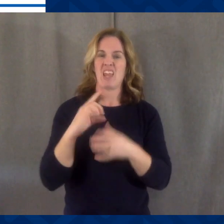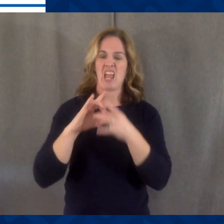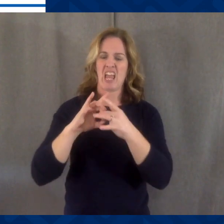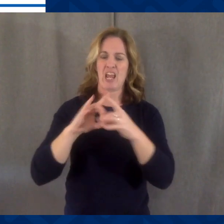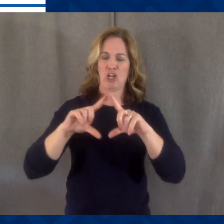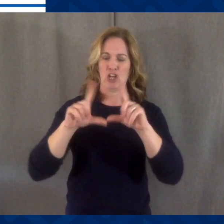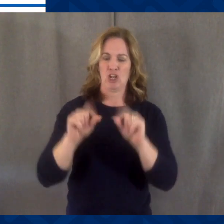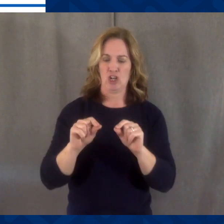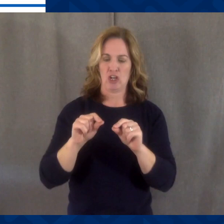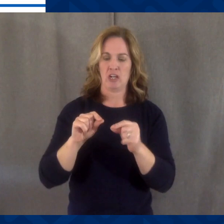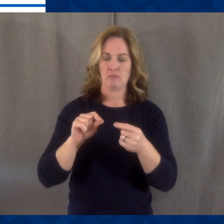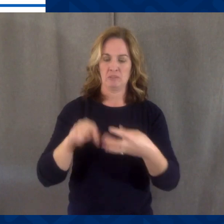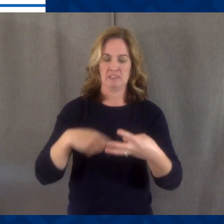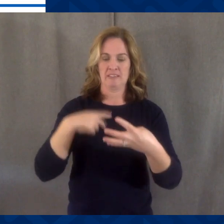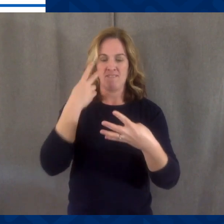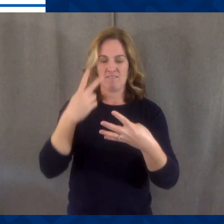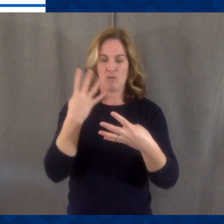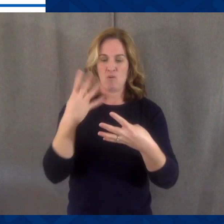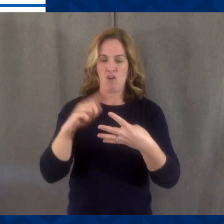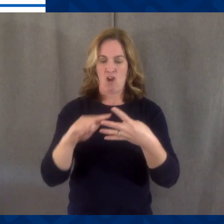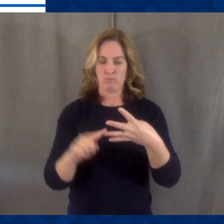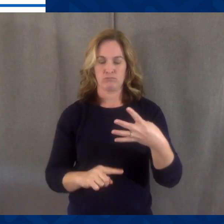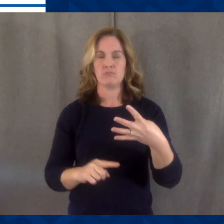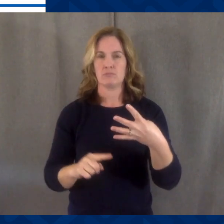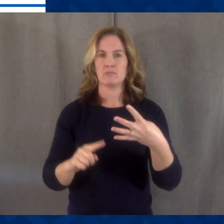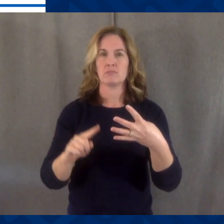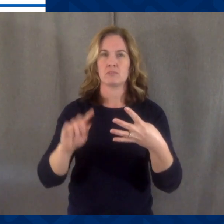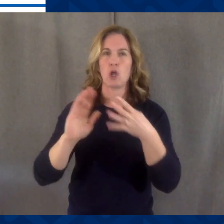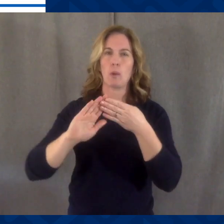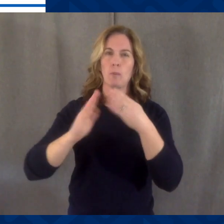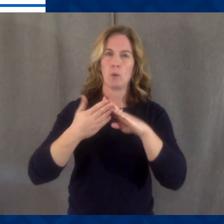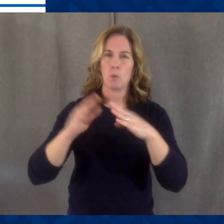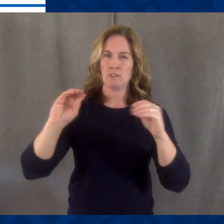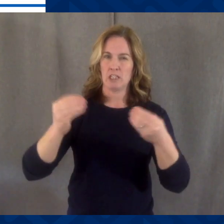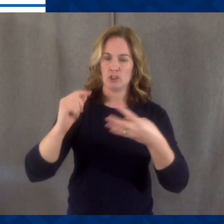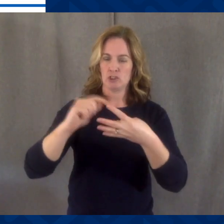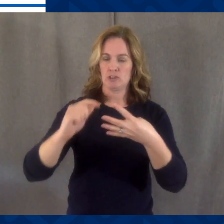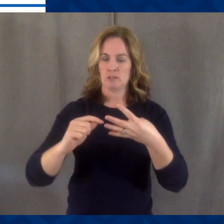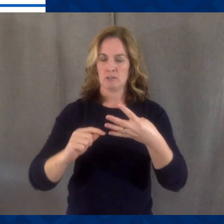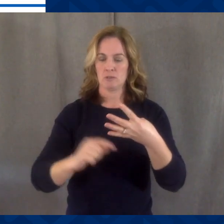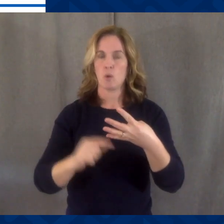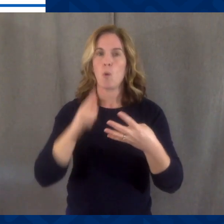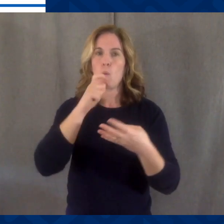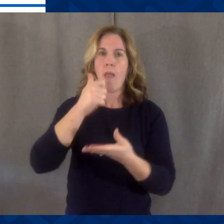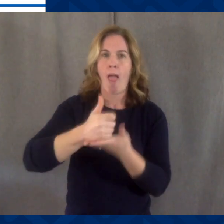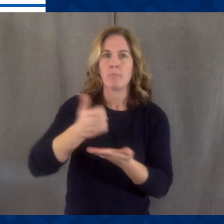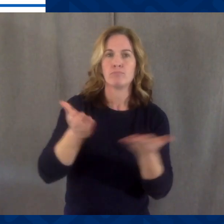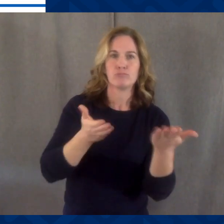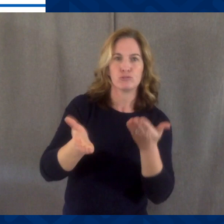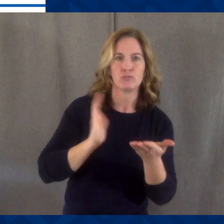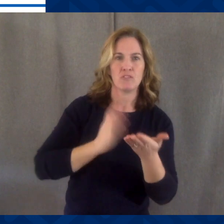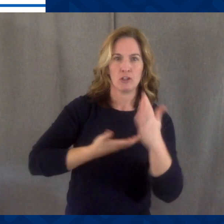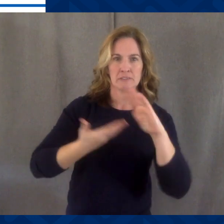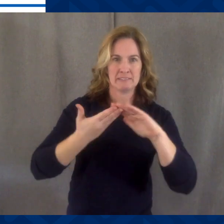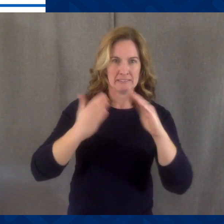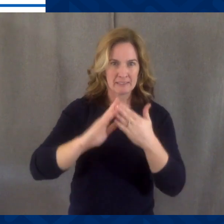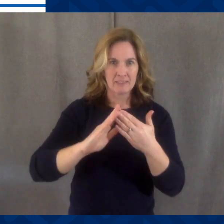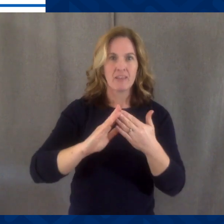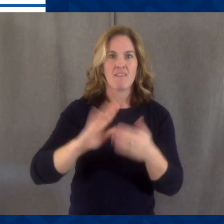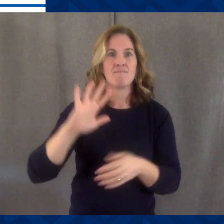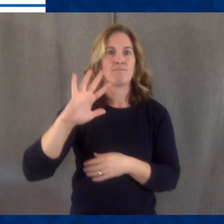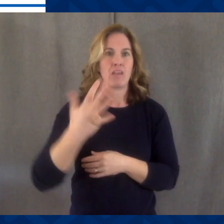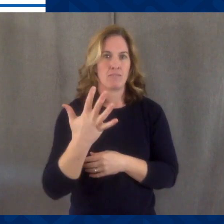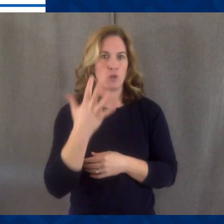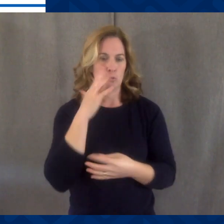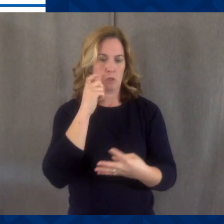different options of amazing community organizations that are doing help in our city. And we're going to donate a special $5 gift